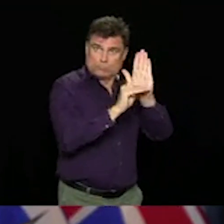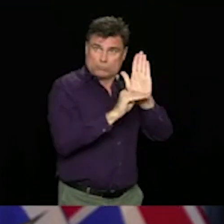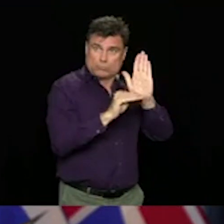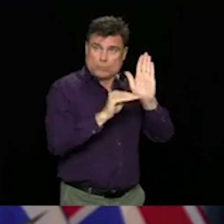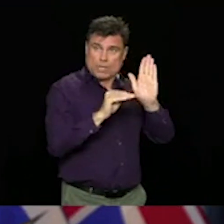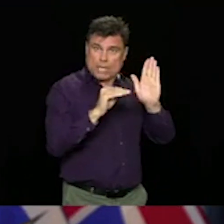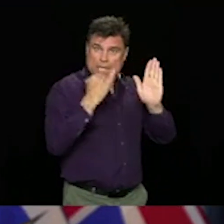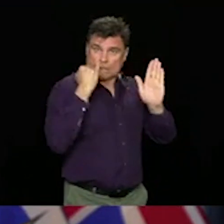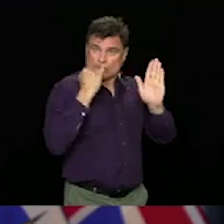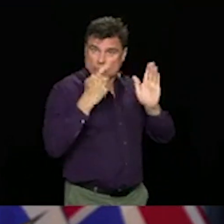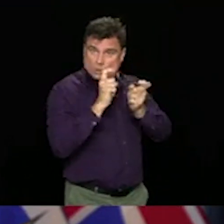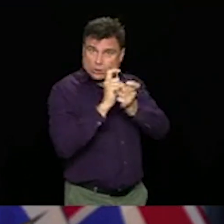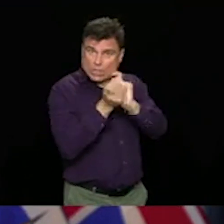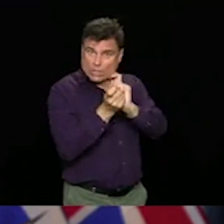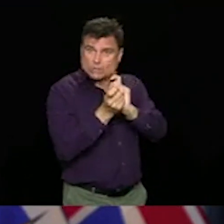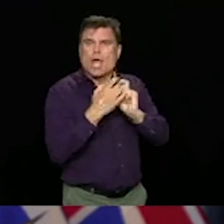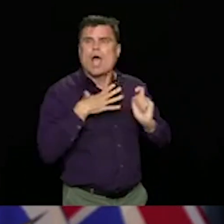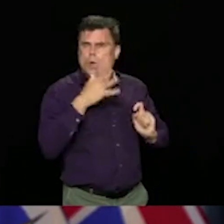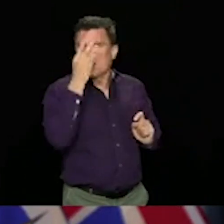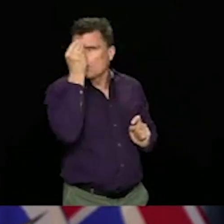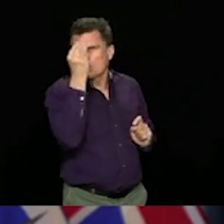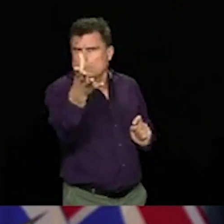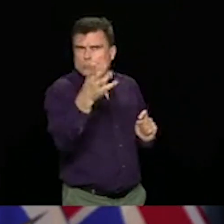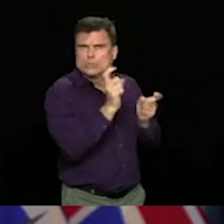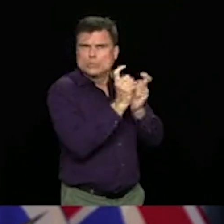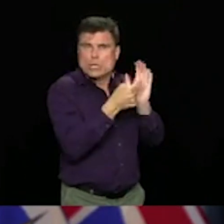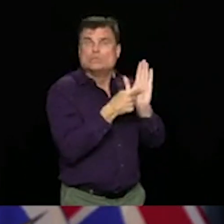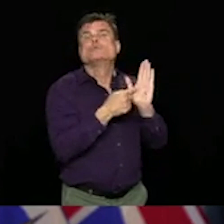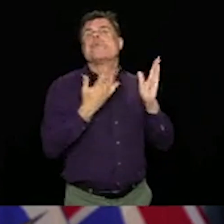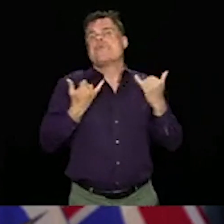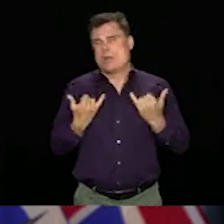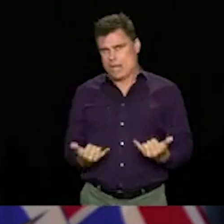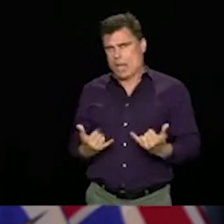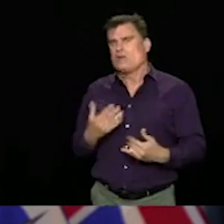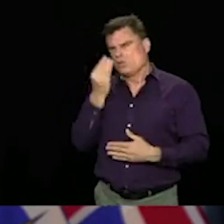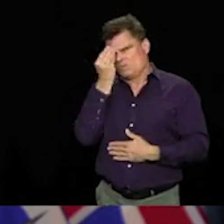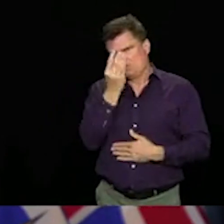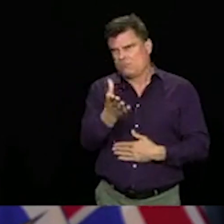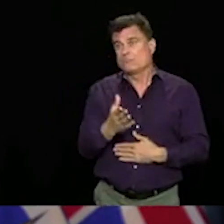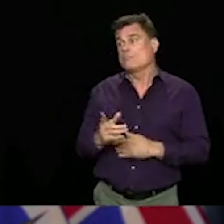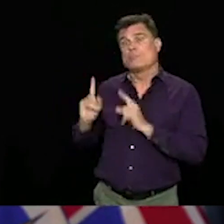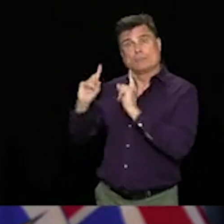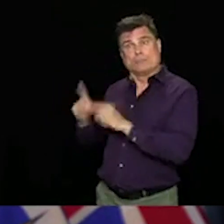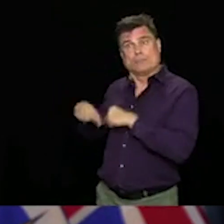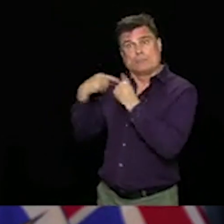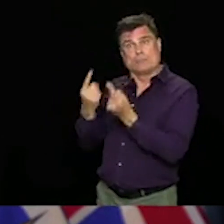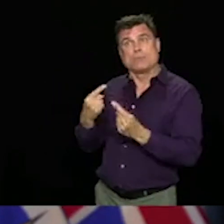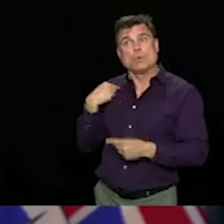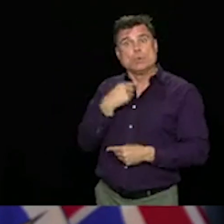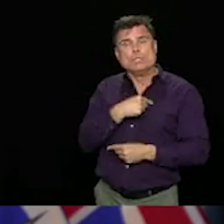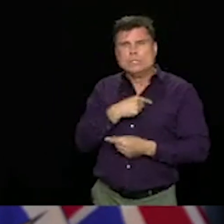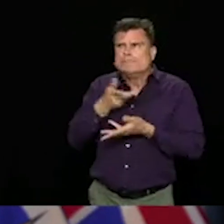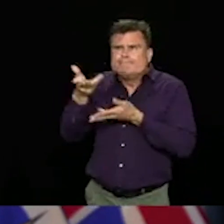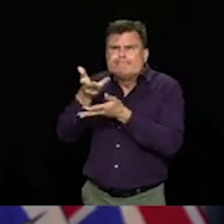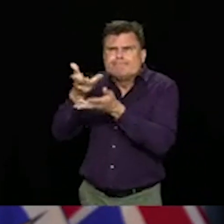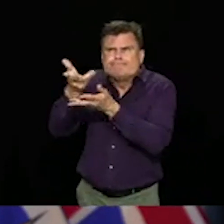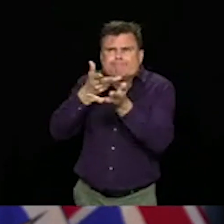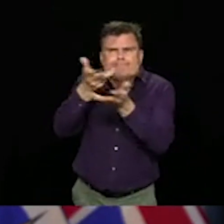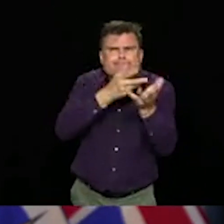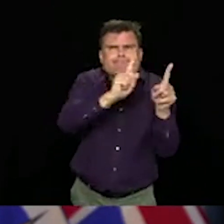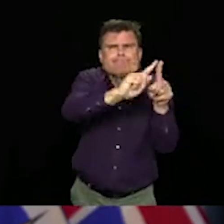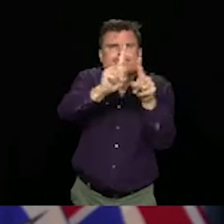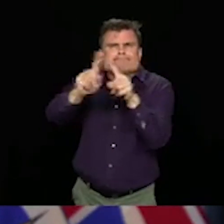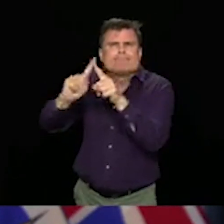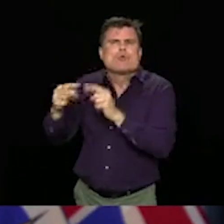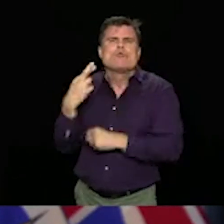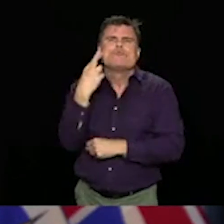officers and inspectors and WorkSafe BC have been working with the restaurants around the province to understand the issues and get some clarity on the things that were working